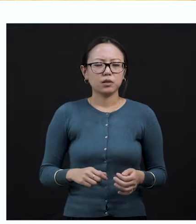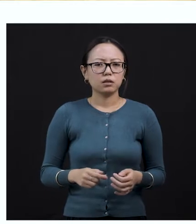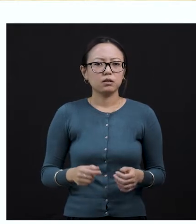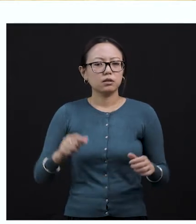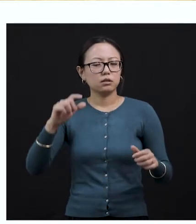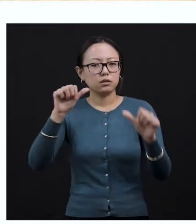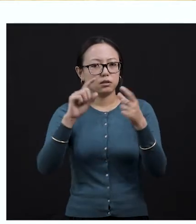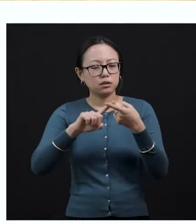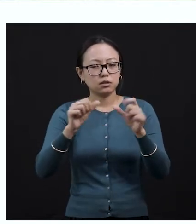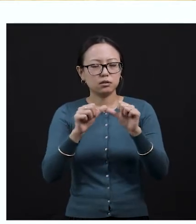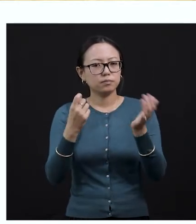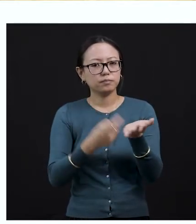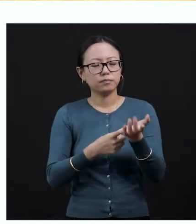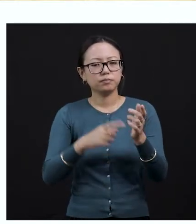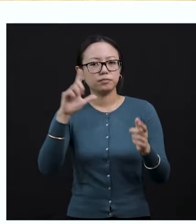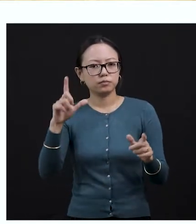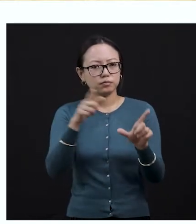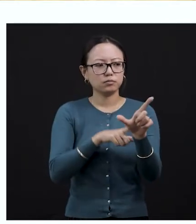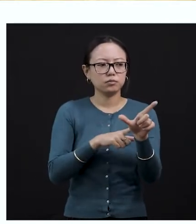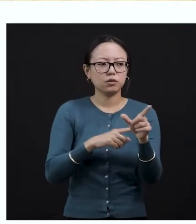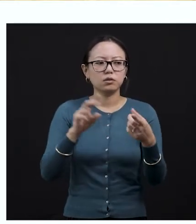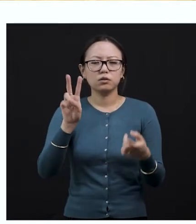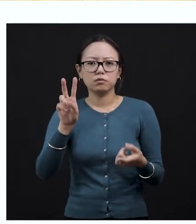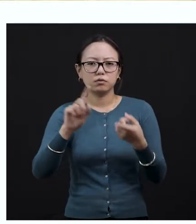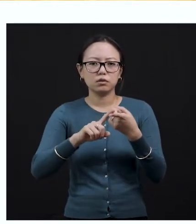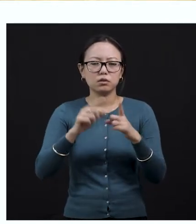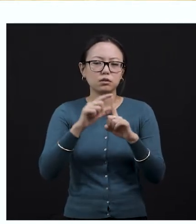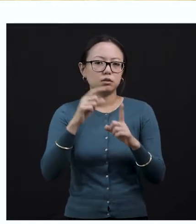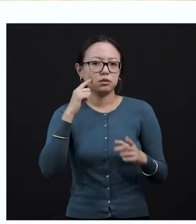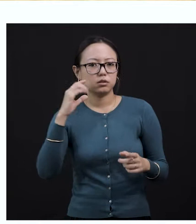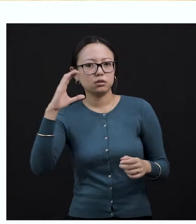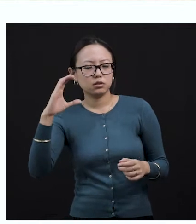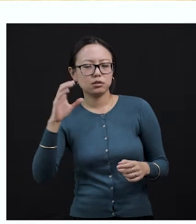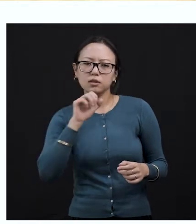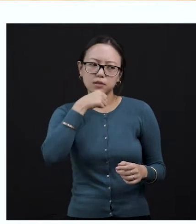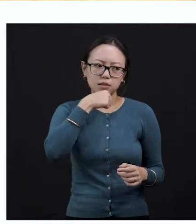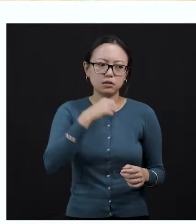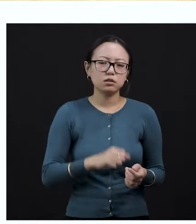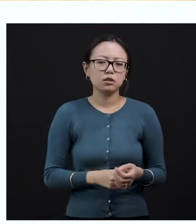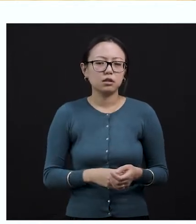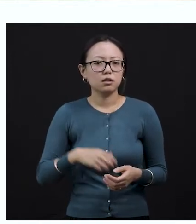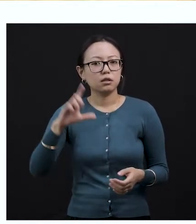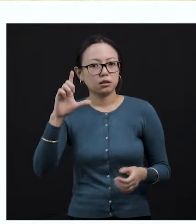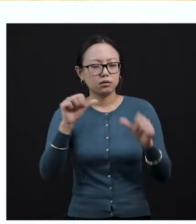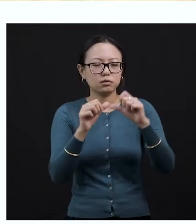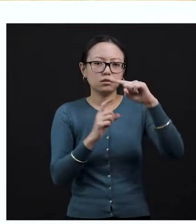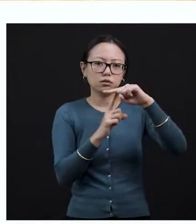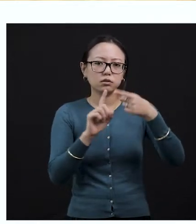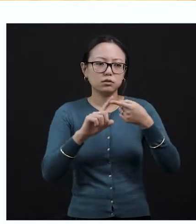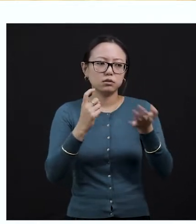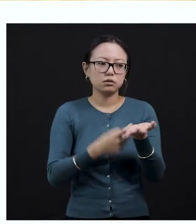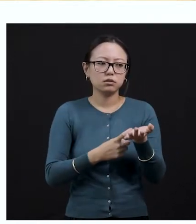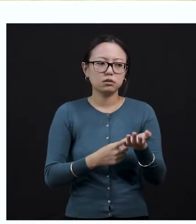Vedic age. Then also we found literary sources like Brahmanas,